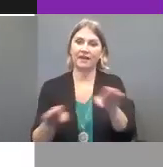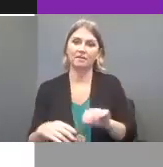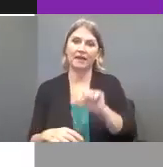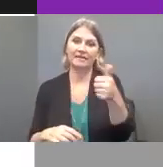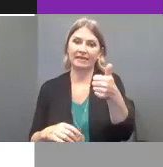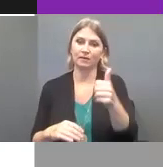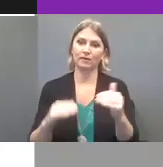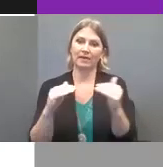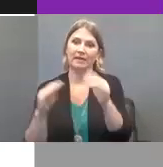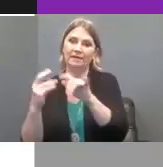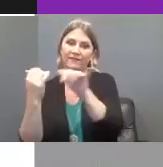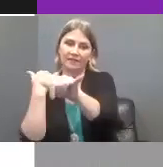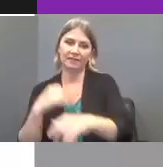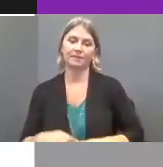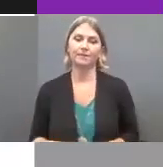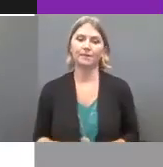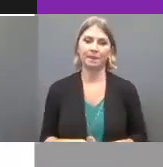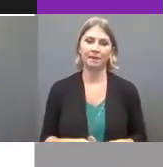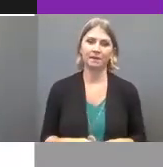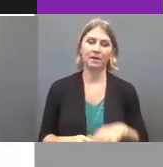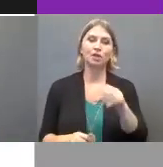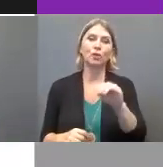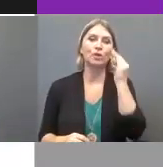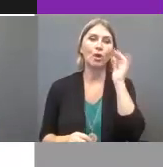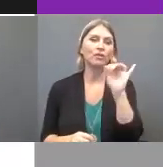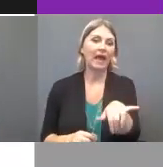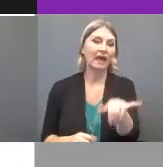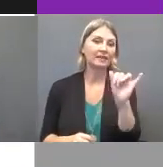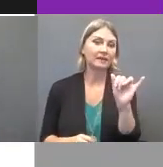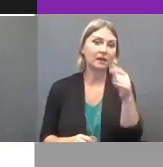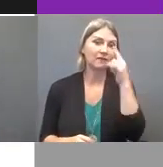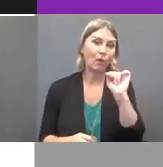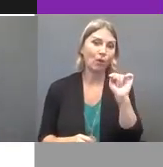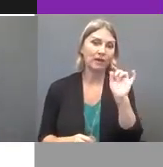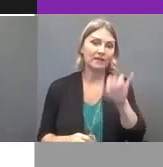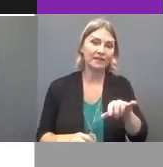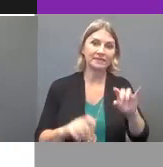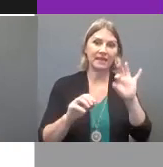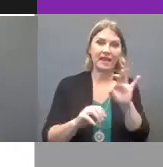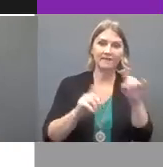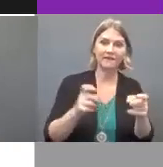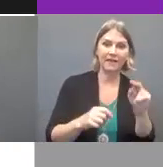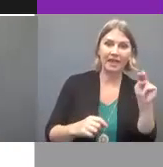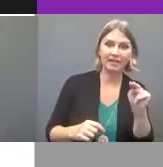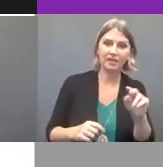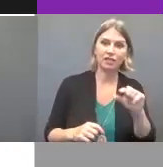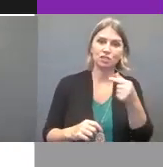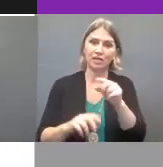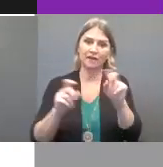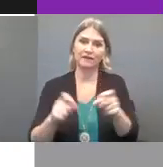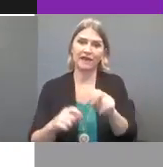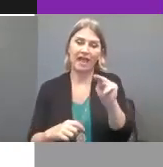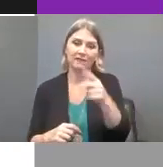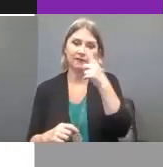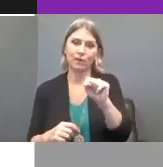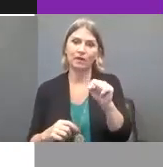to infinity, right? And we know that the condition is when we have f of n divided by g of n, for the limit n